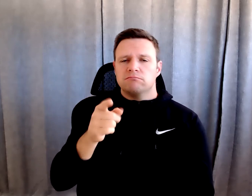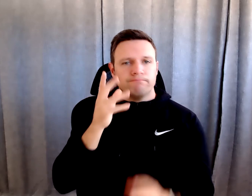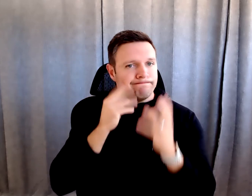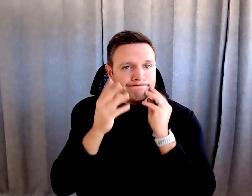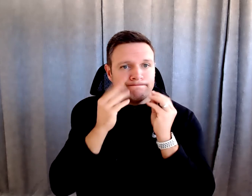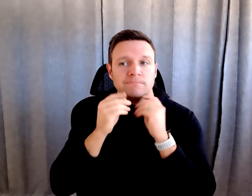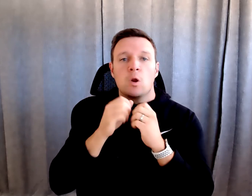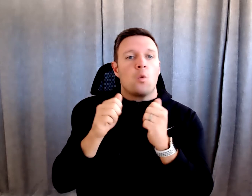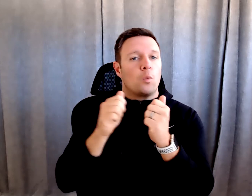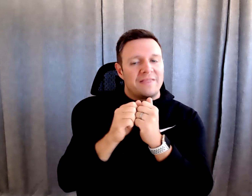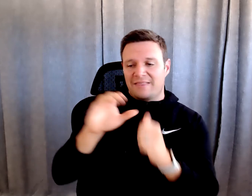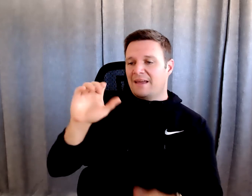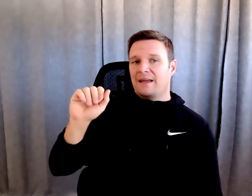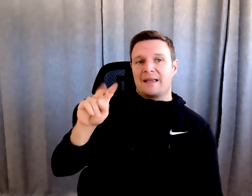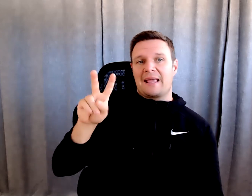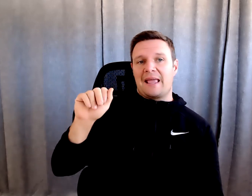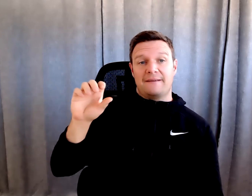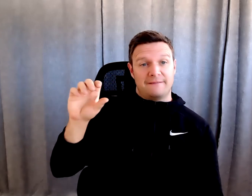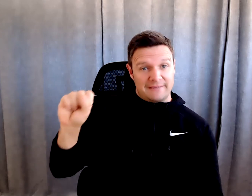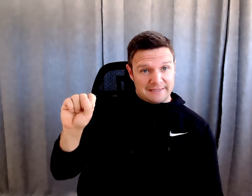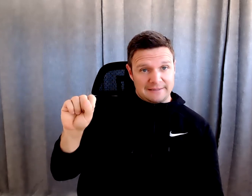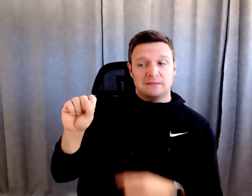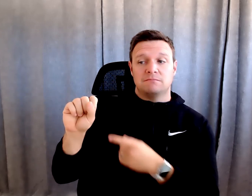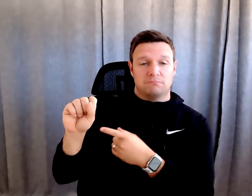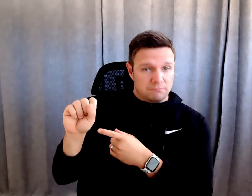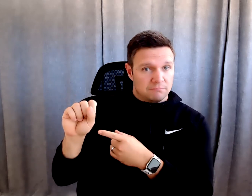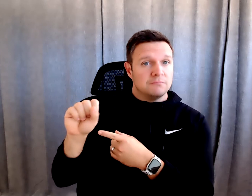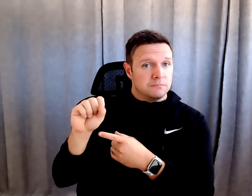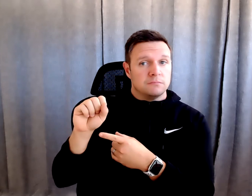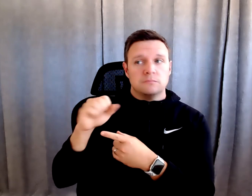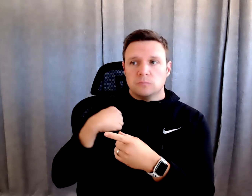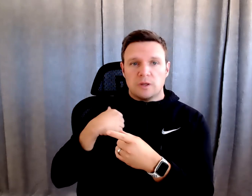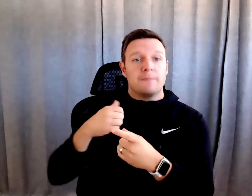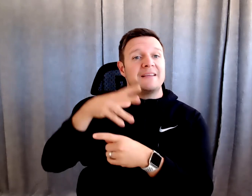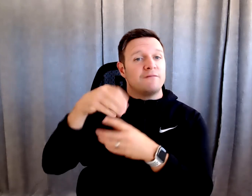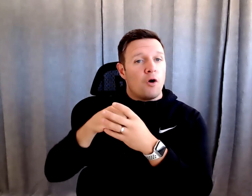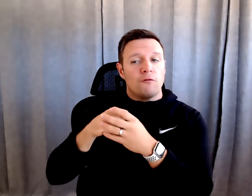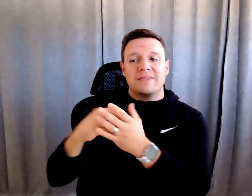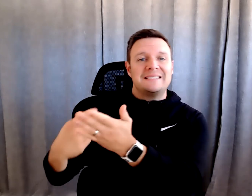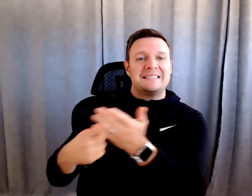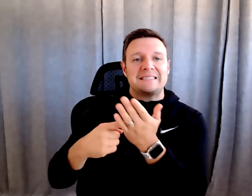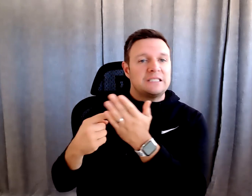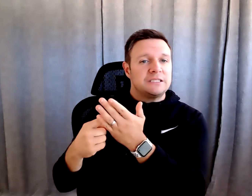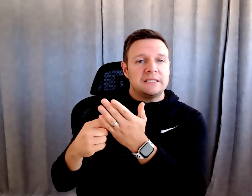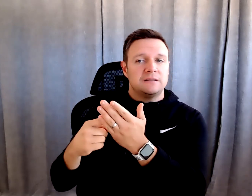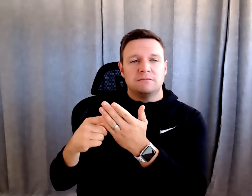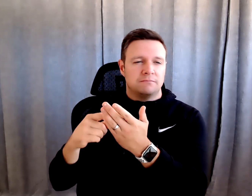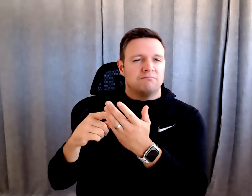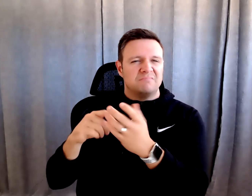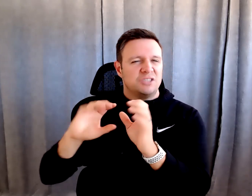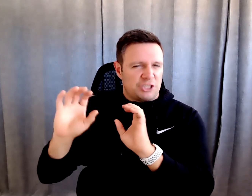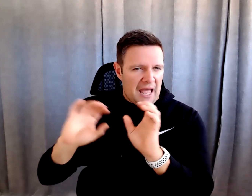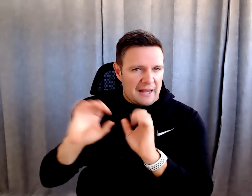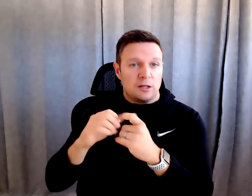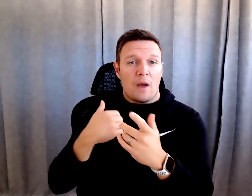Get familiar with Canvas. So there's the opportunity for you to take part in a discussion board and some assignments. And you also have the